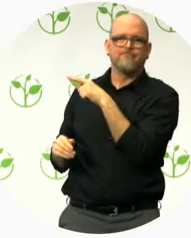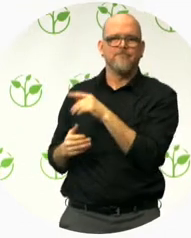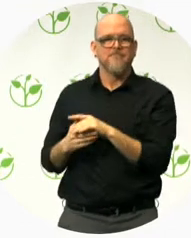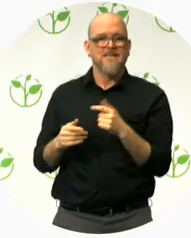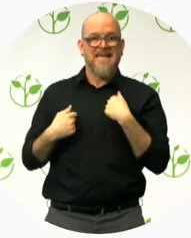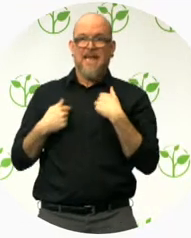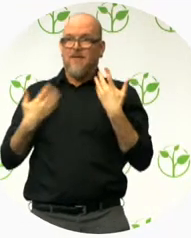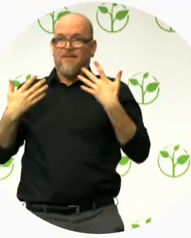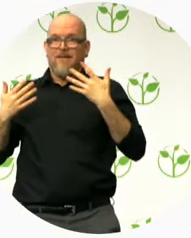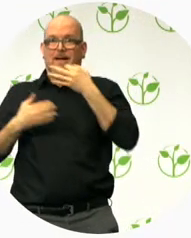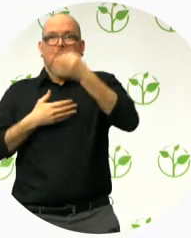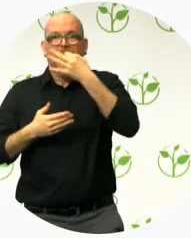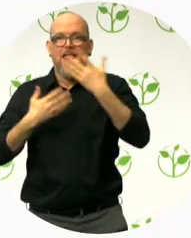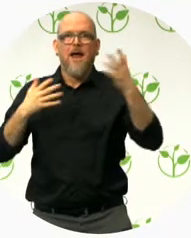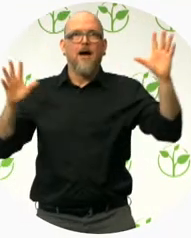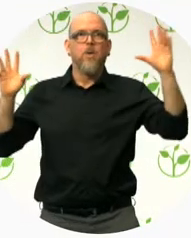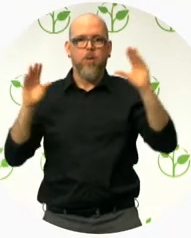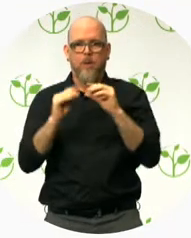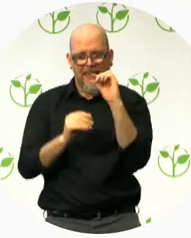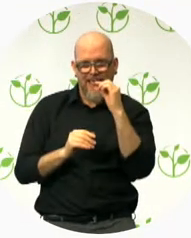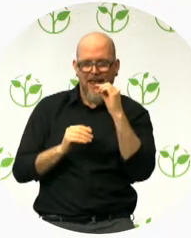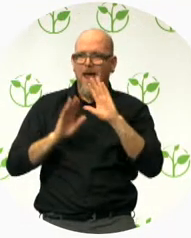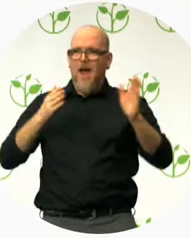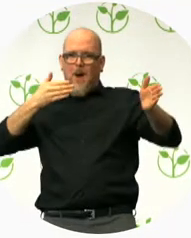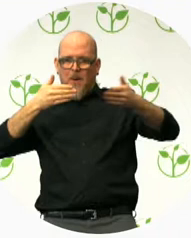So what could be the way forward?